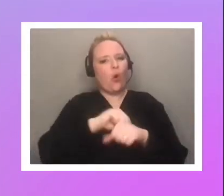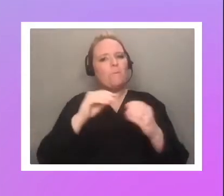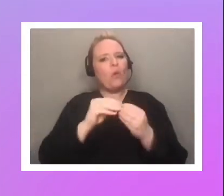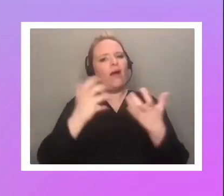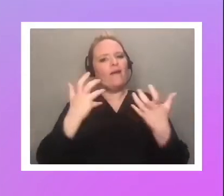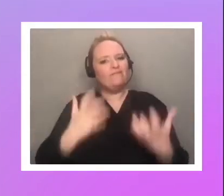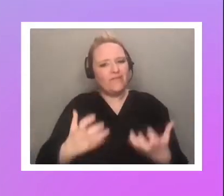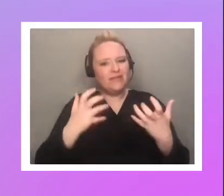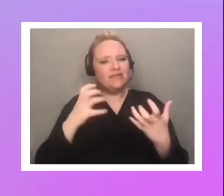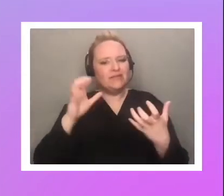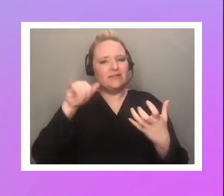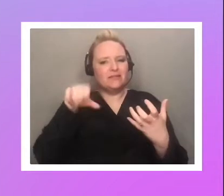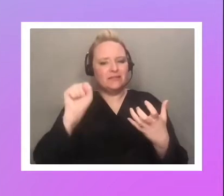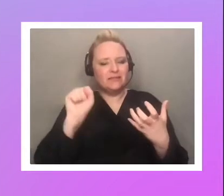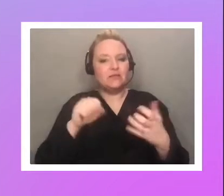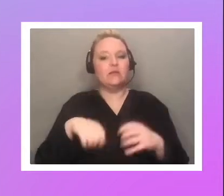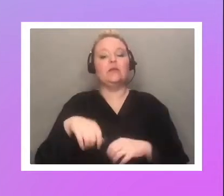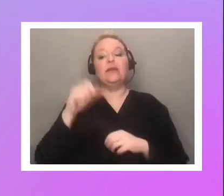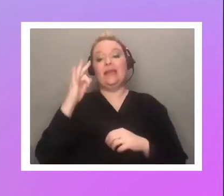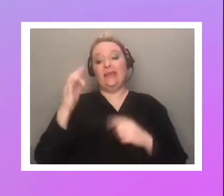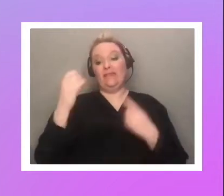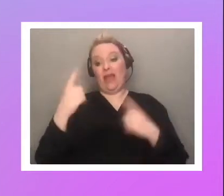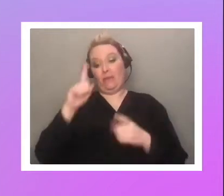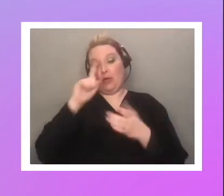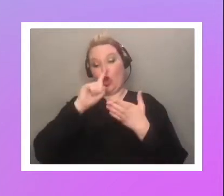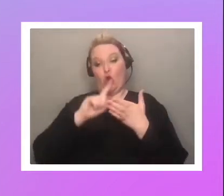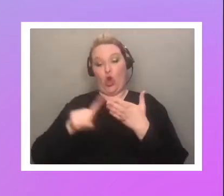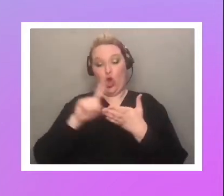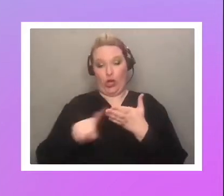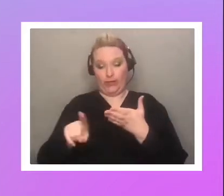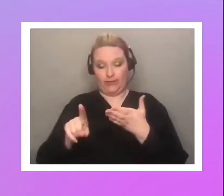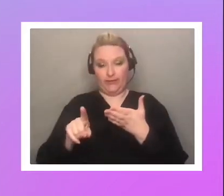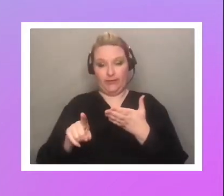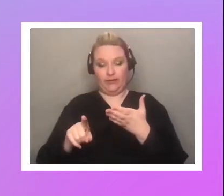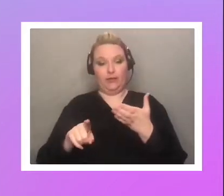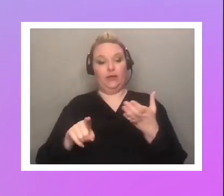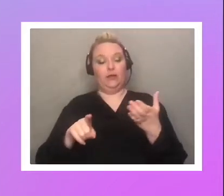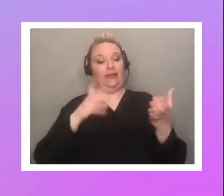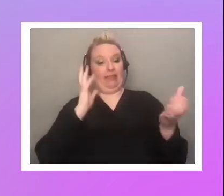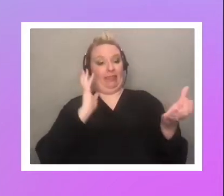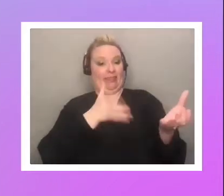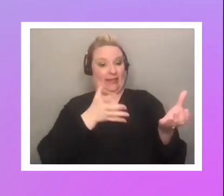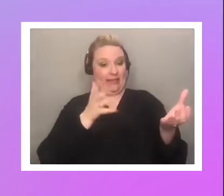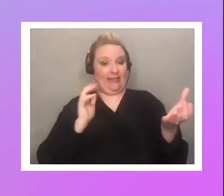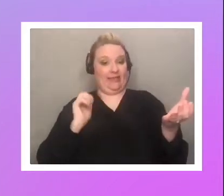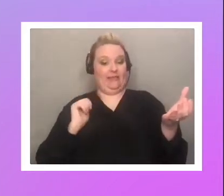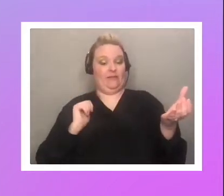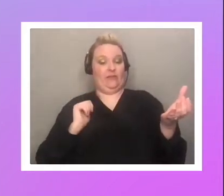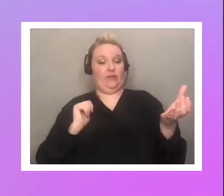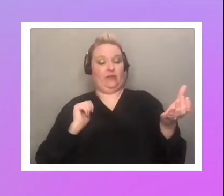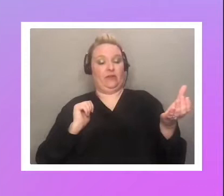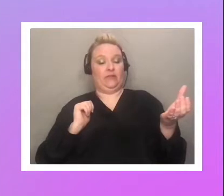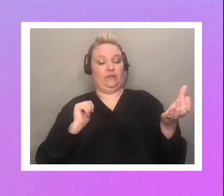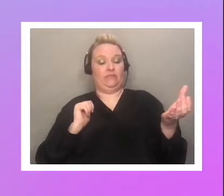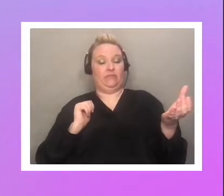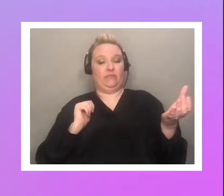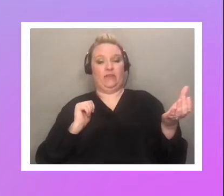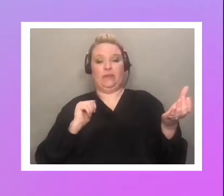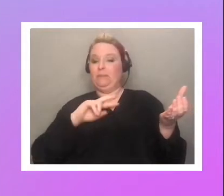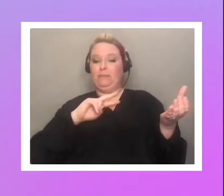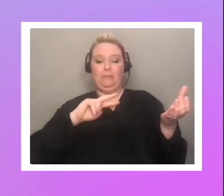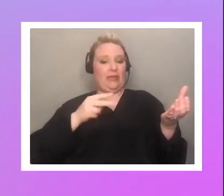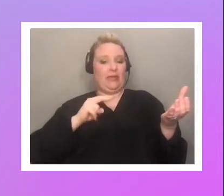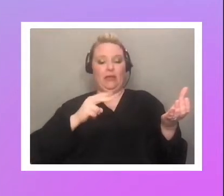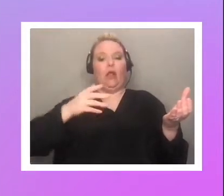mass. So if you have an audit and you let it rest, you have no